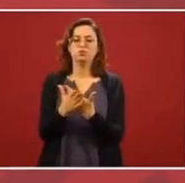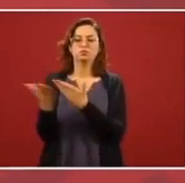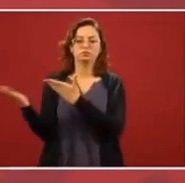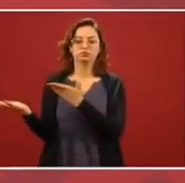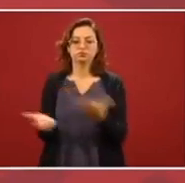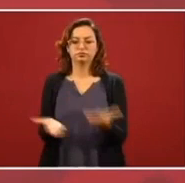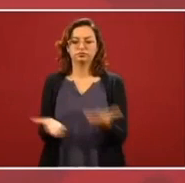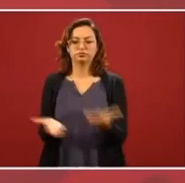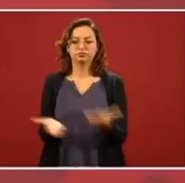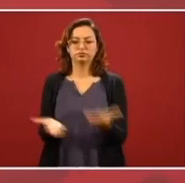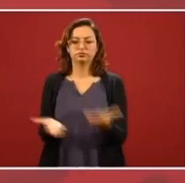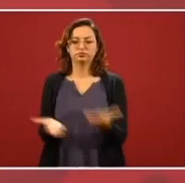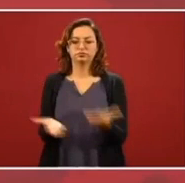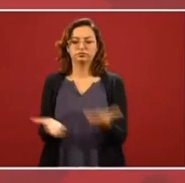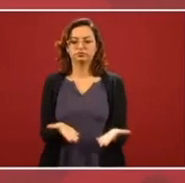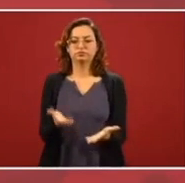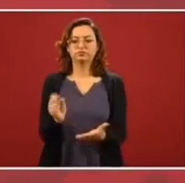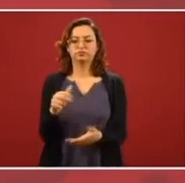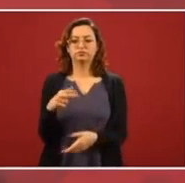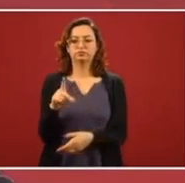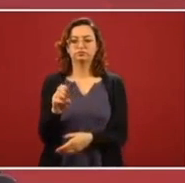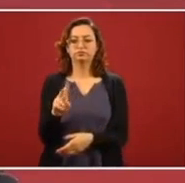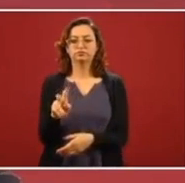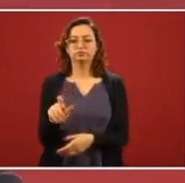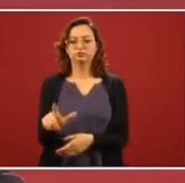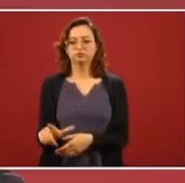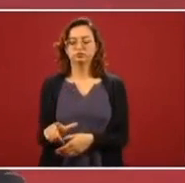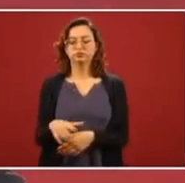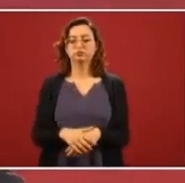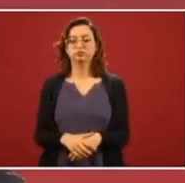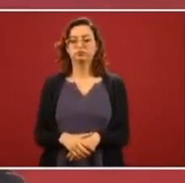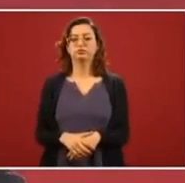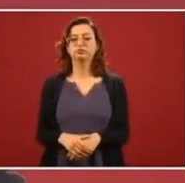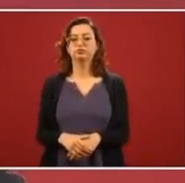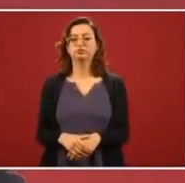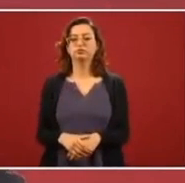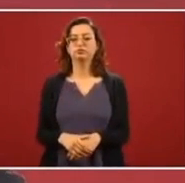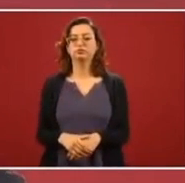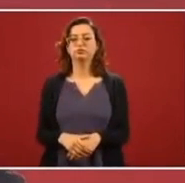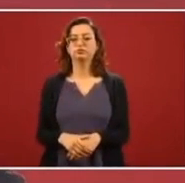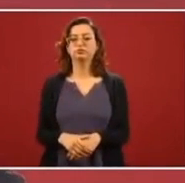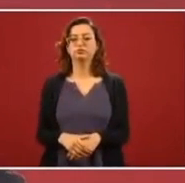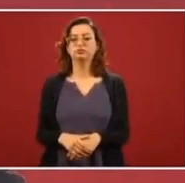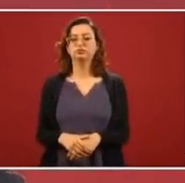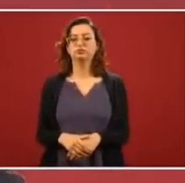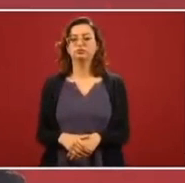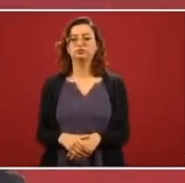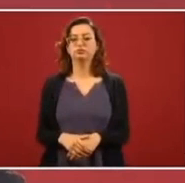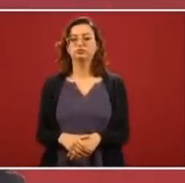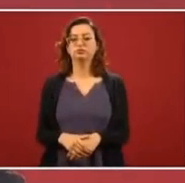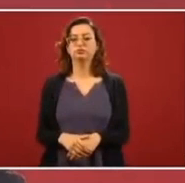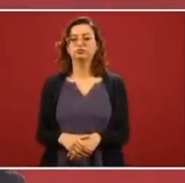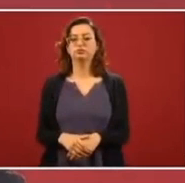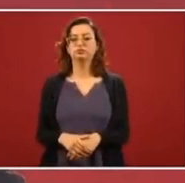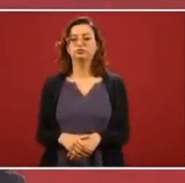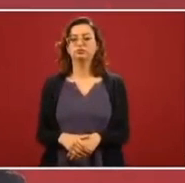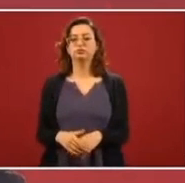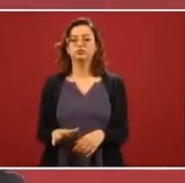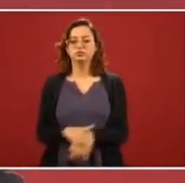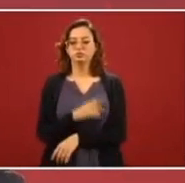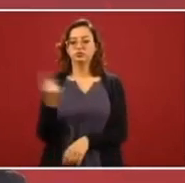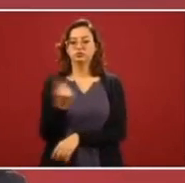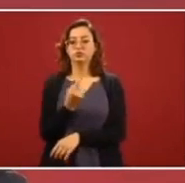general Sandoval, General Sandoval, porque se va a hacer una exposición. because they are going to be doing an